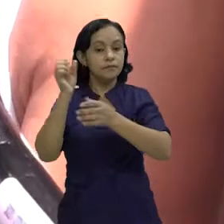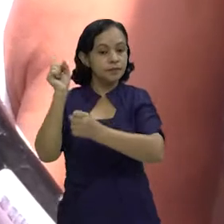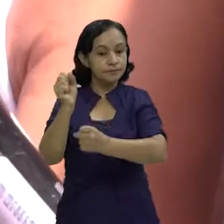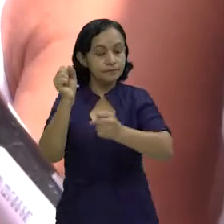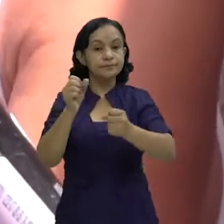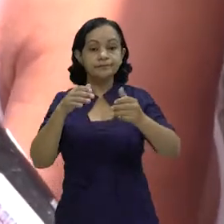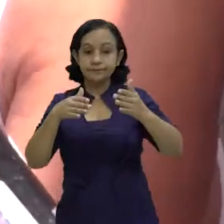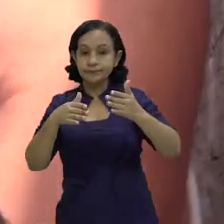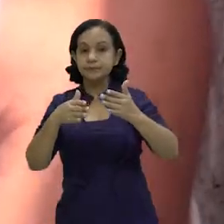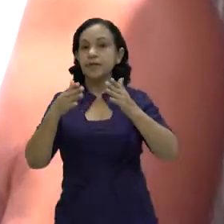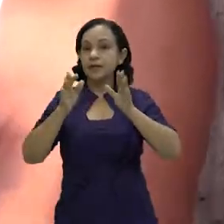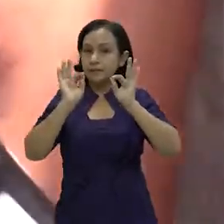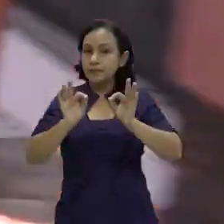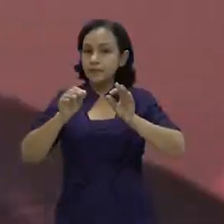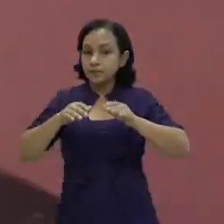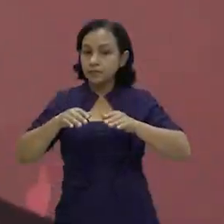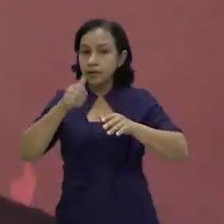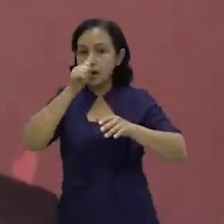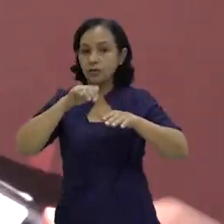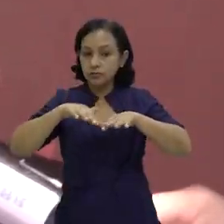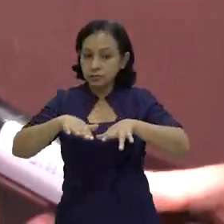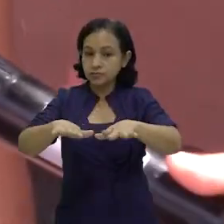the trash and make sure that the water.